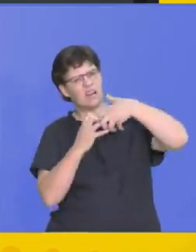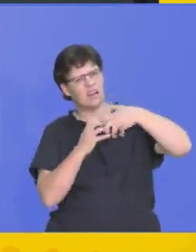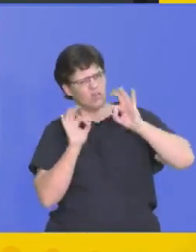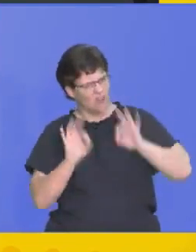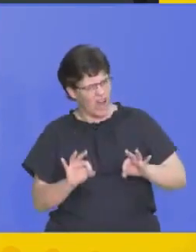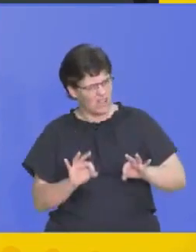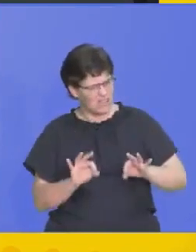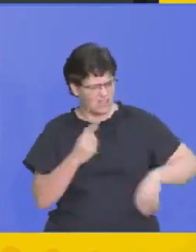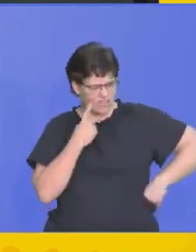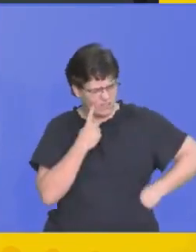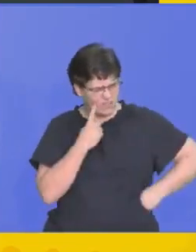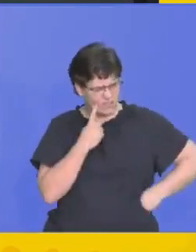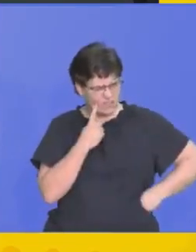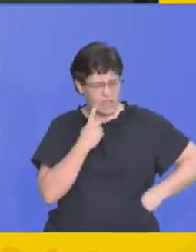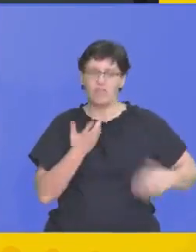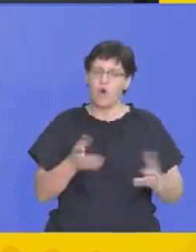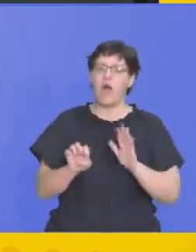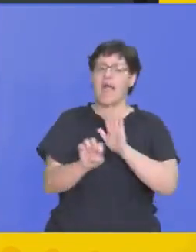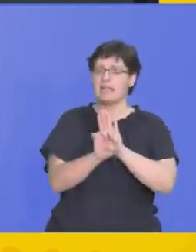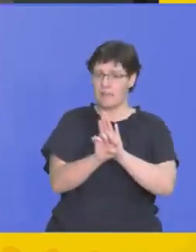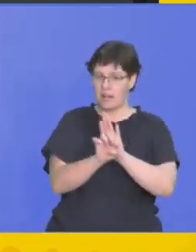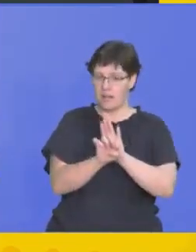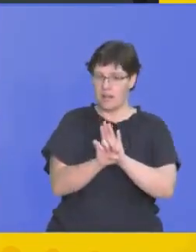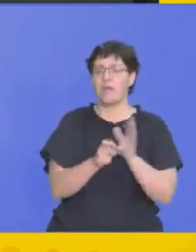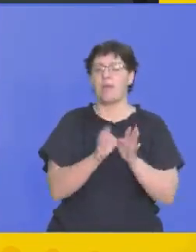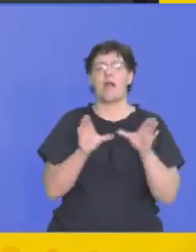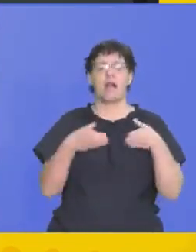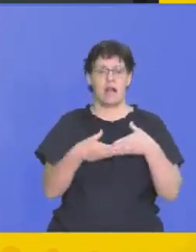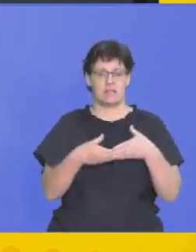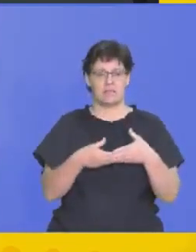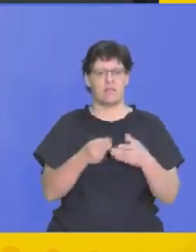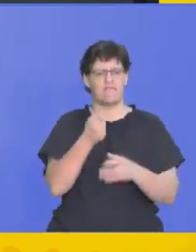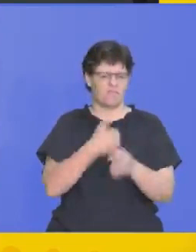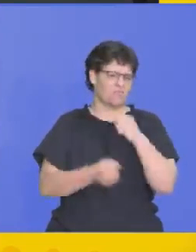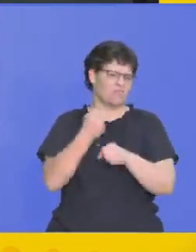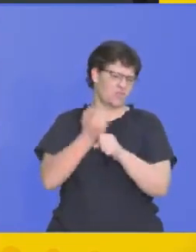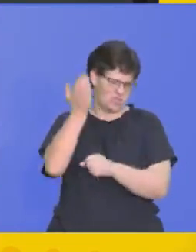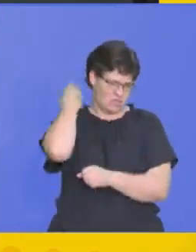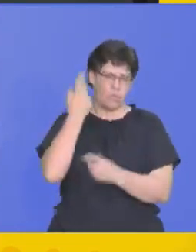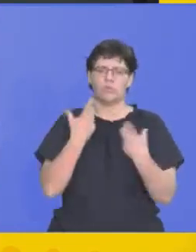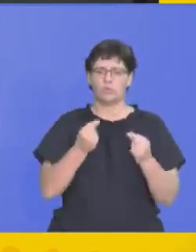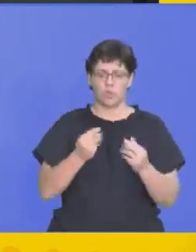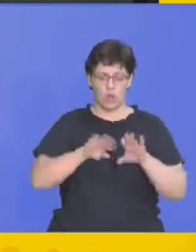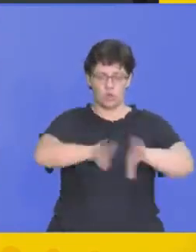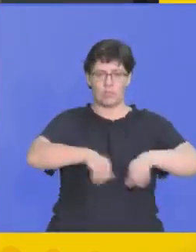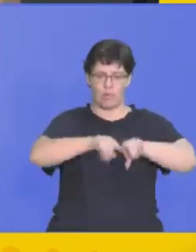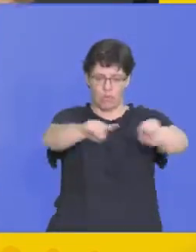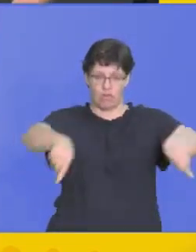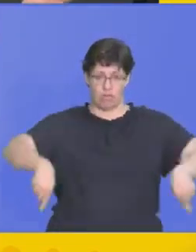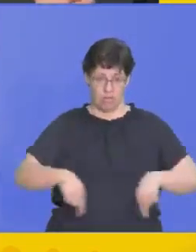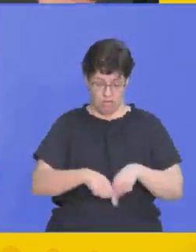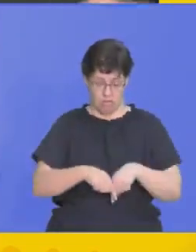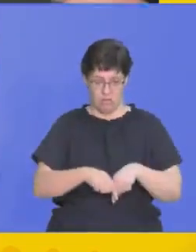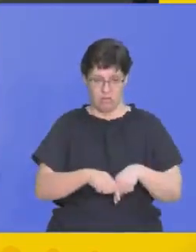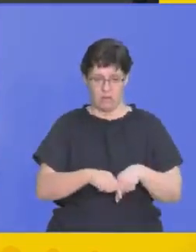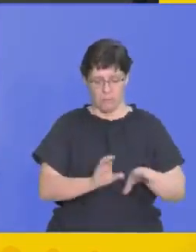answer make sense? So an example that came up in one of my classes a few years ago, we were